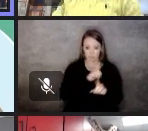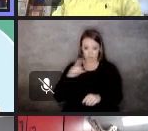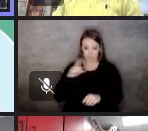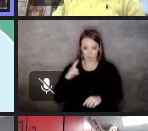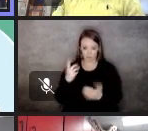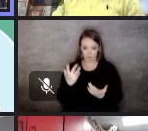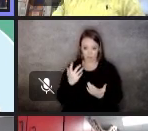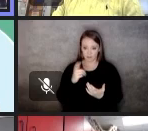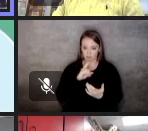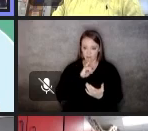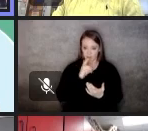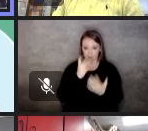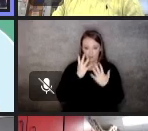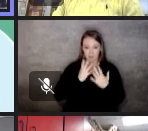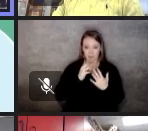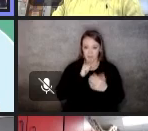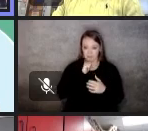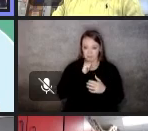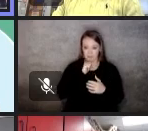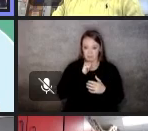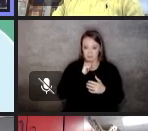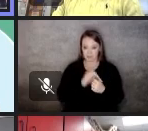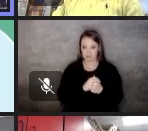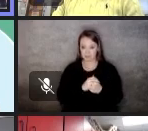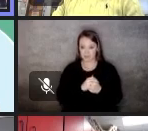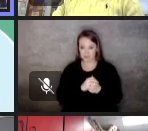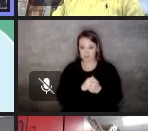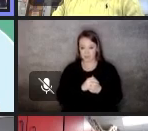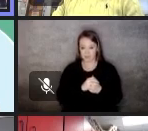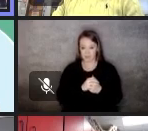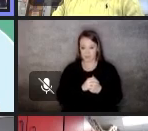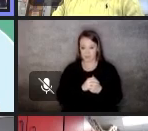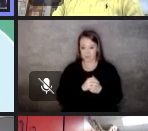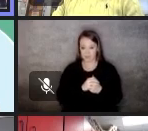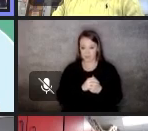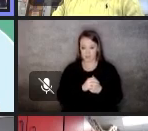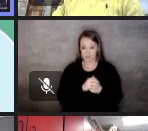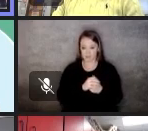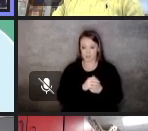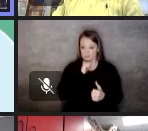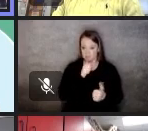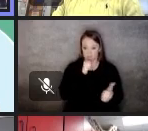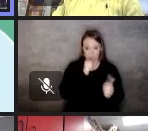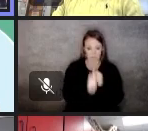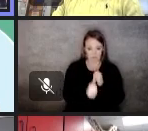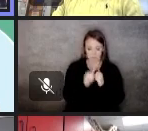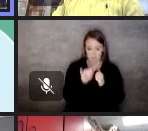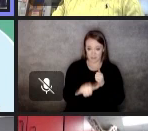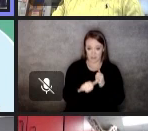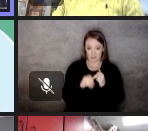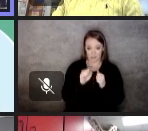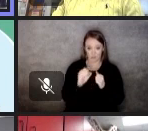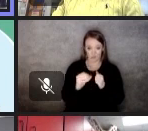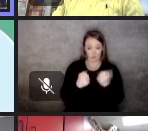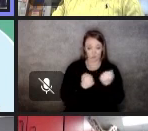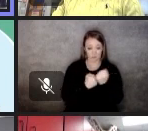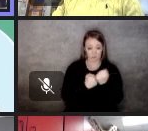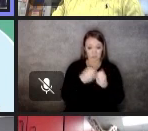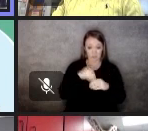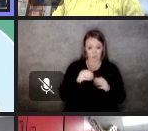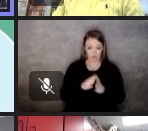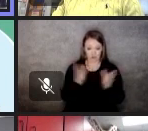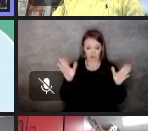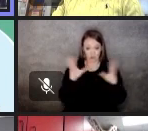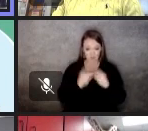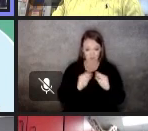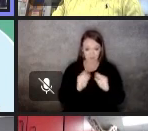posted, and it passed the House 75-22. So advocacy at the General Assembly, go there. I went